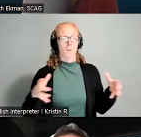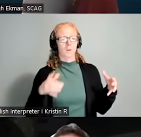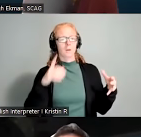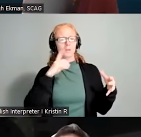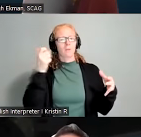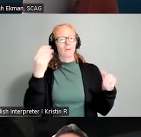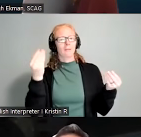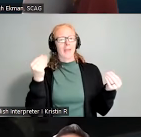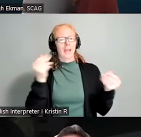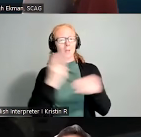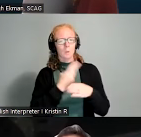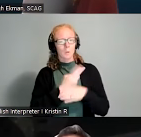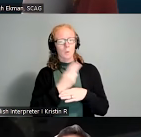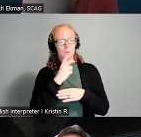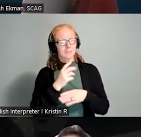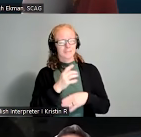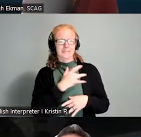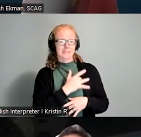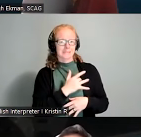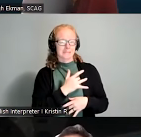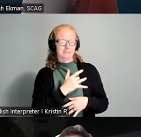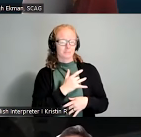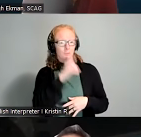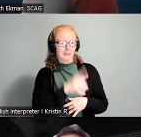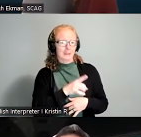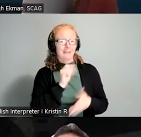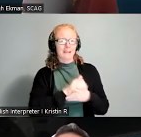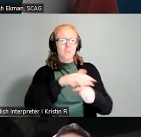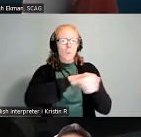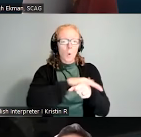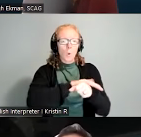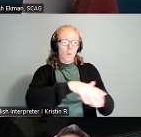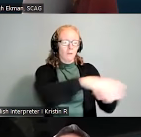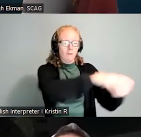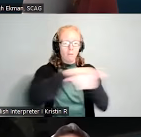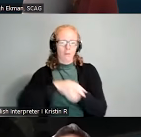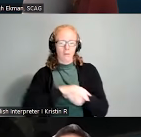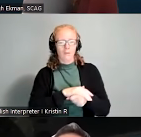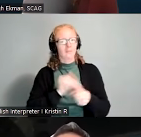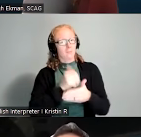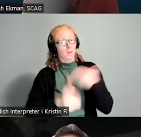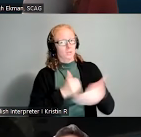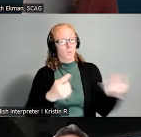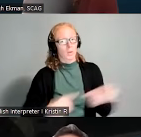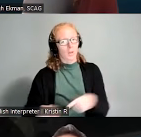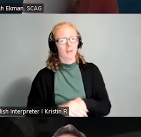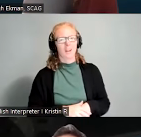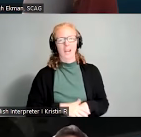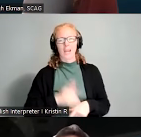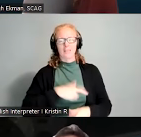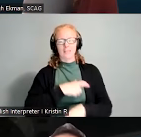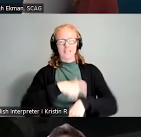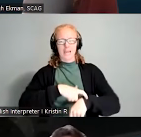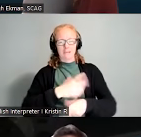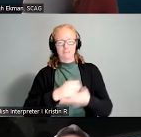use considerations on the ground. And ultimately, we put this out to local jurisdictions separately, and the process for that is going on right now. Deadline is December 2nd for this